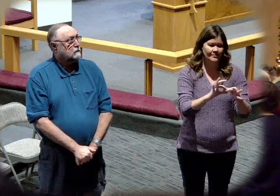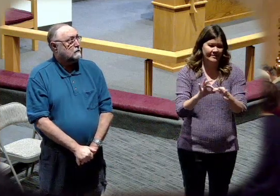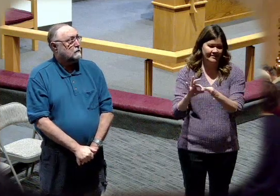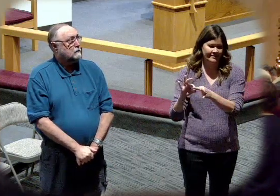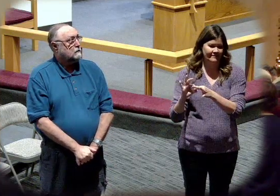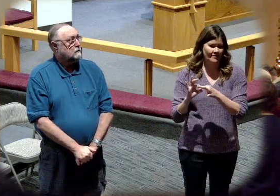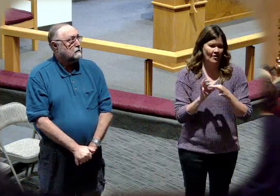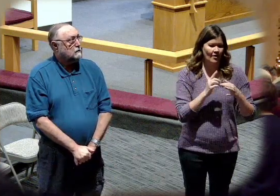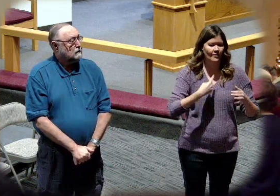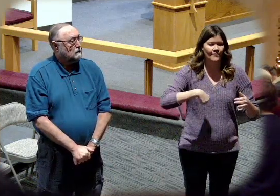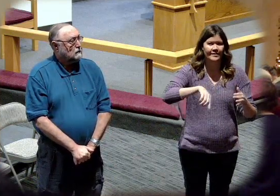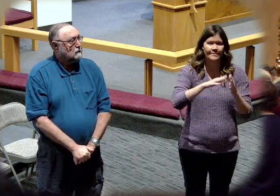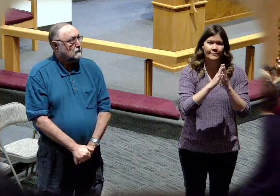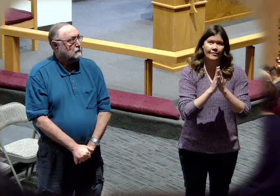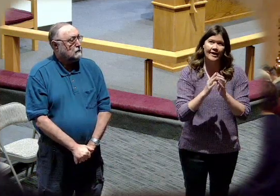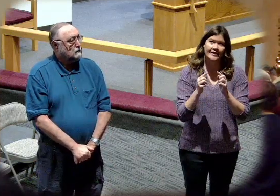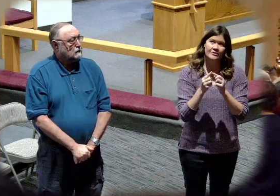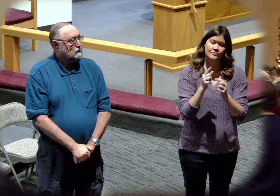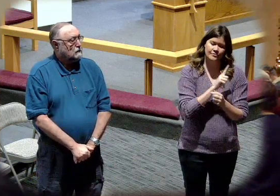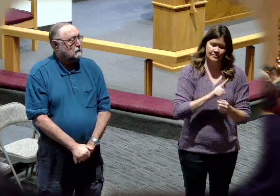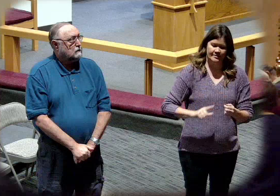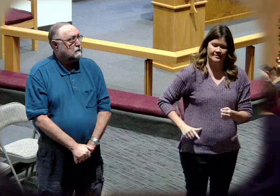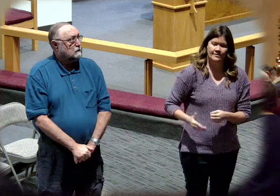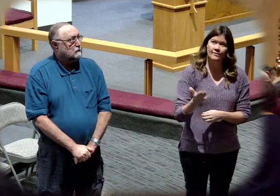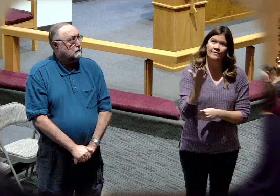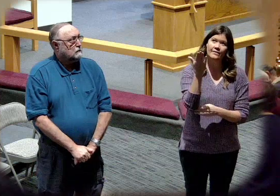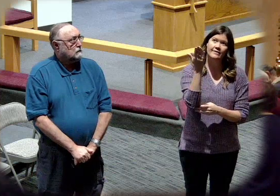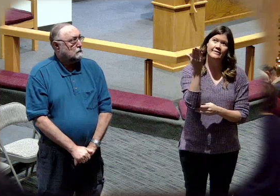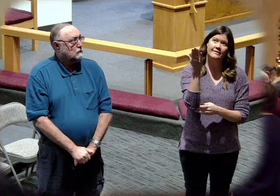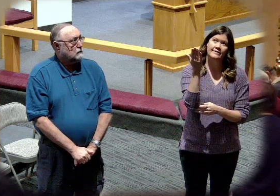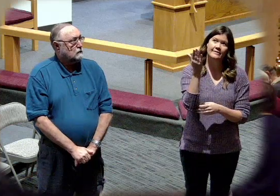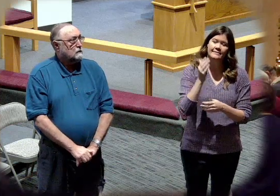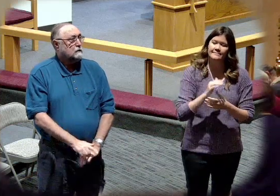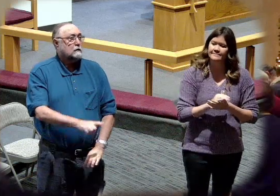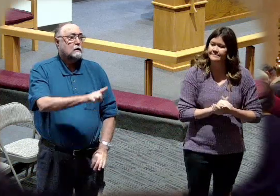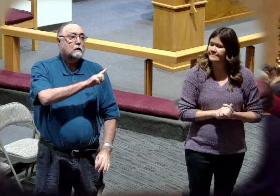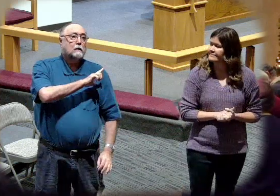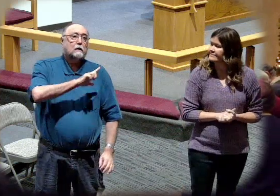of all, let us pray to the Lord.